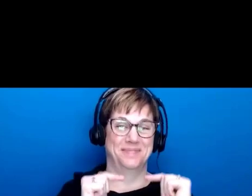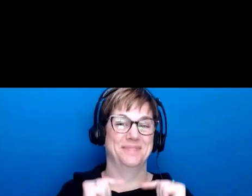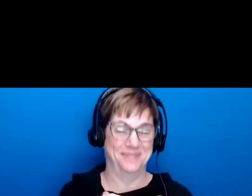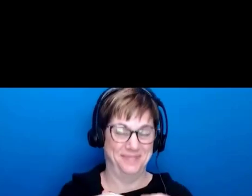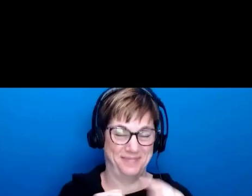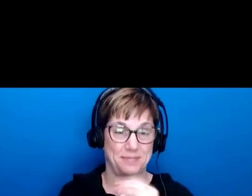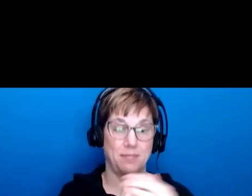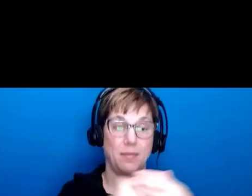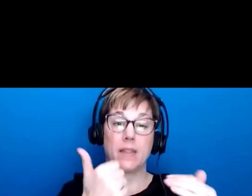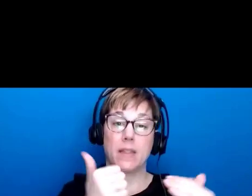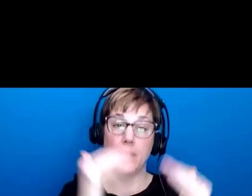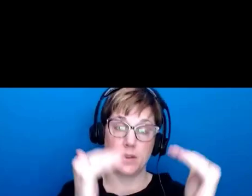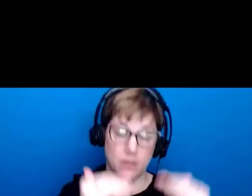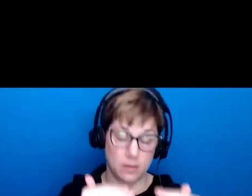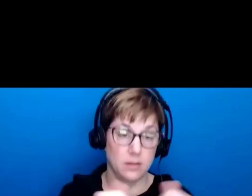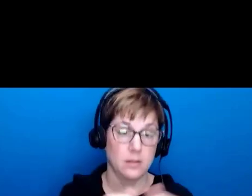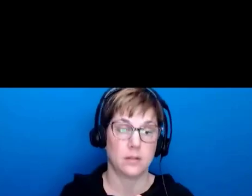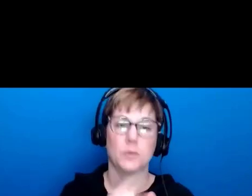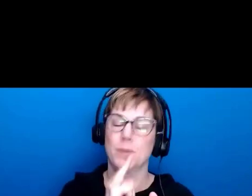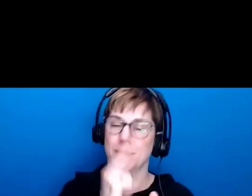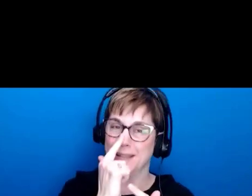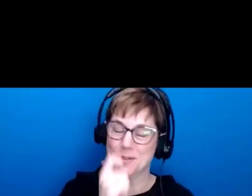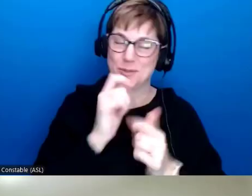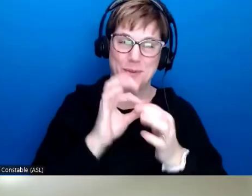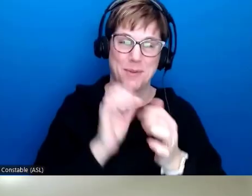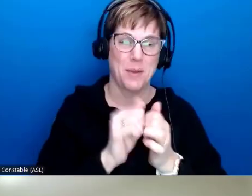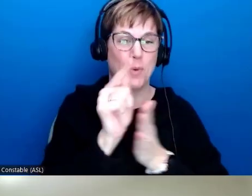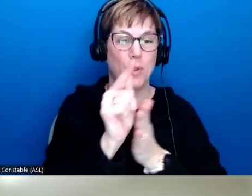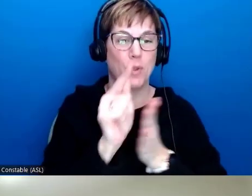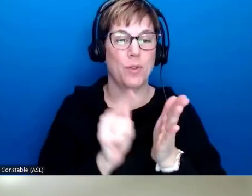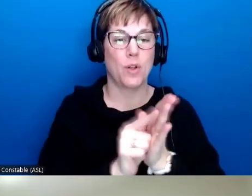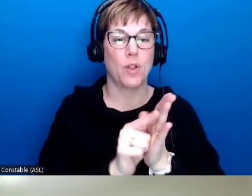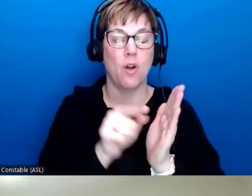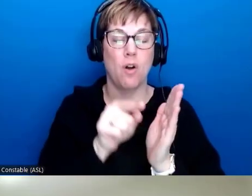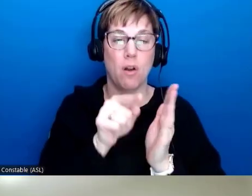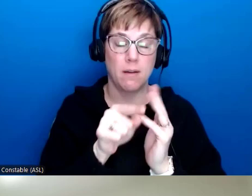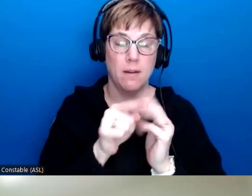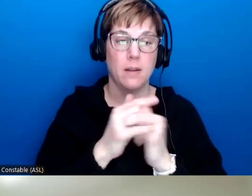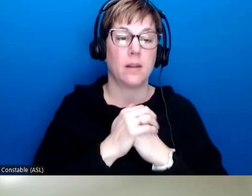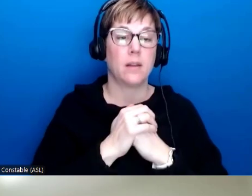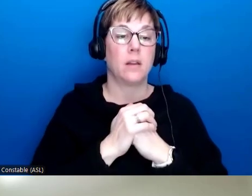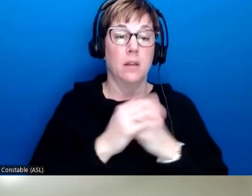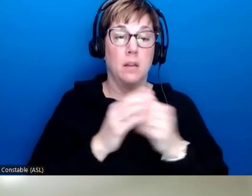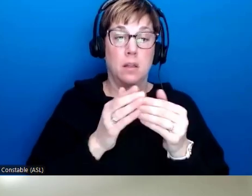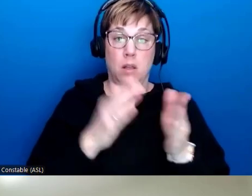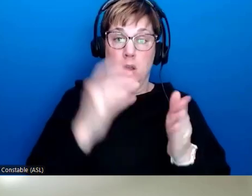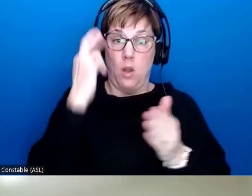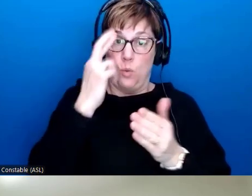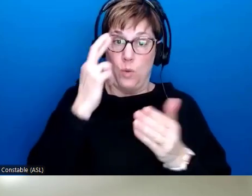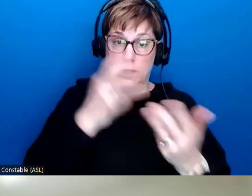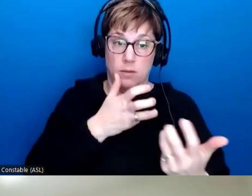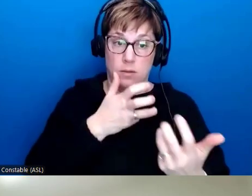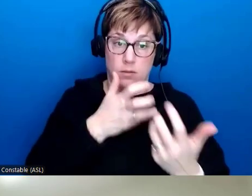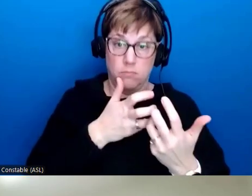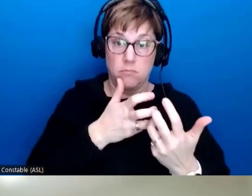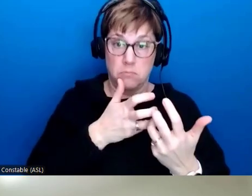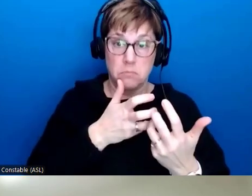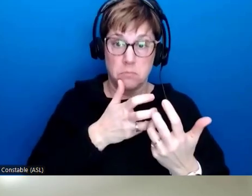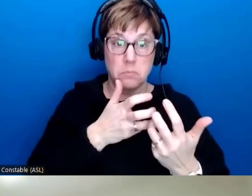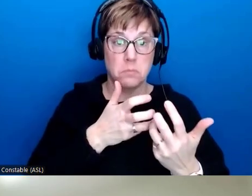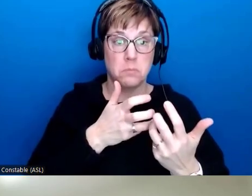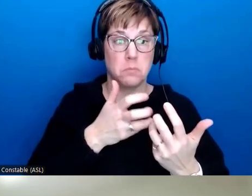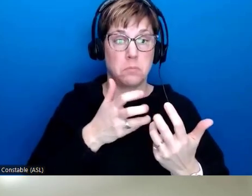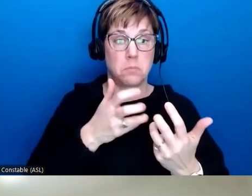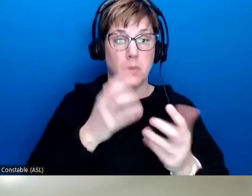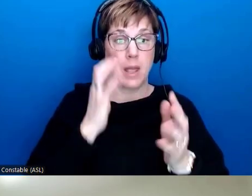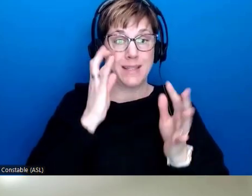really interesting area of law is they're generally reasonable accommodation requests almost always have to be decided